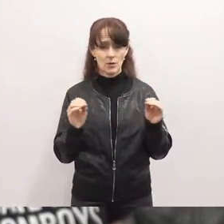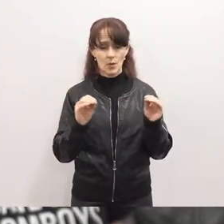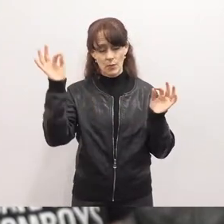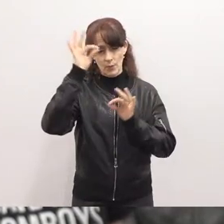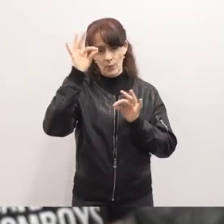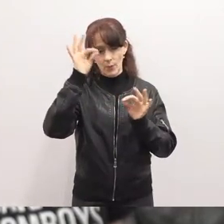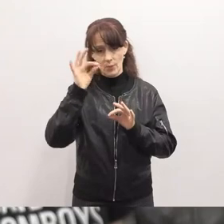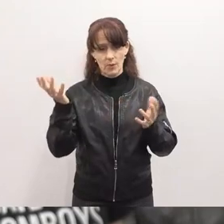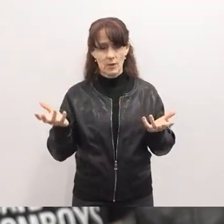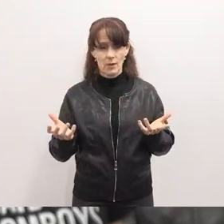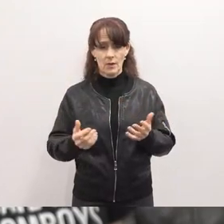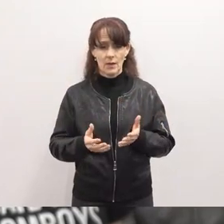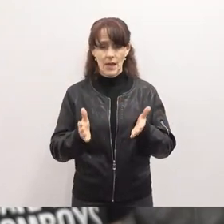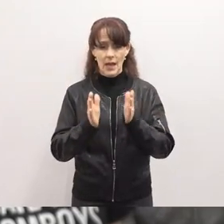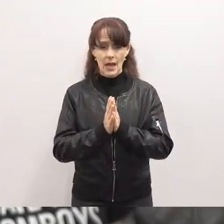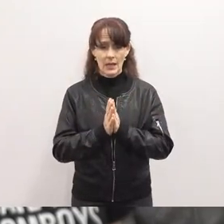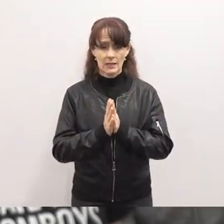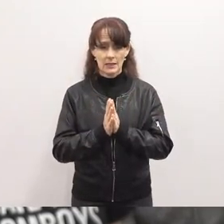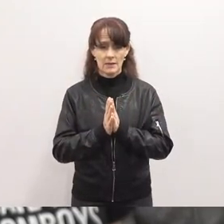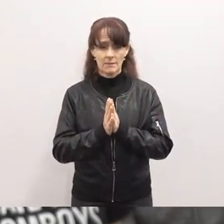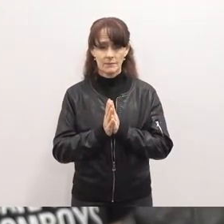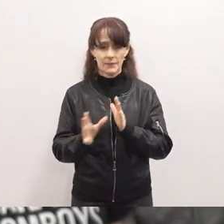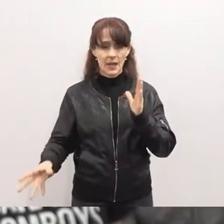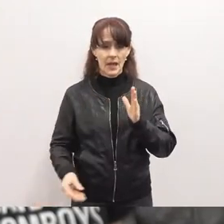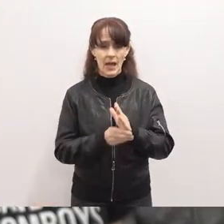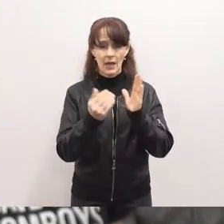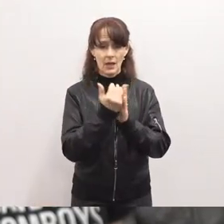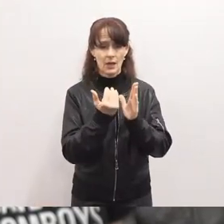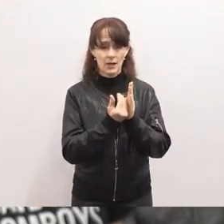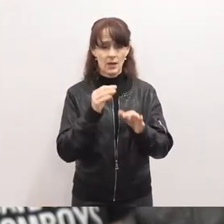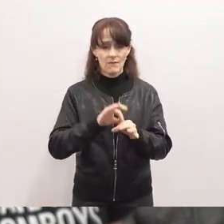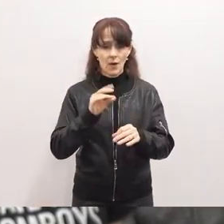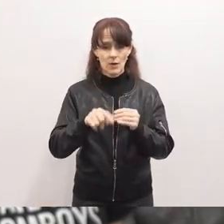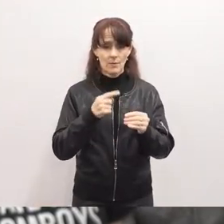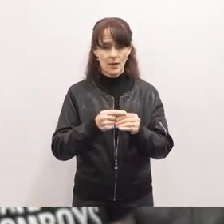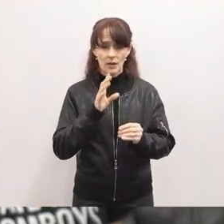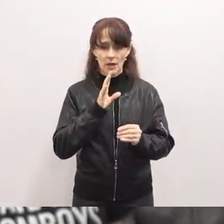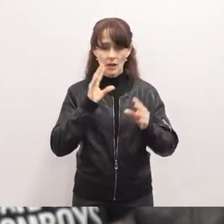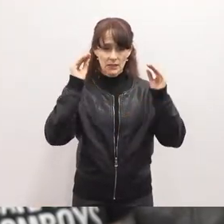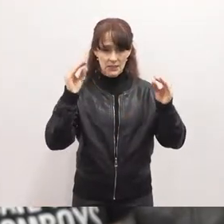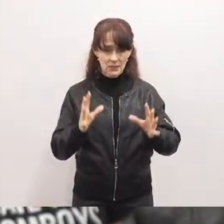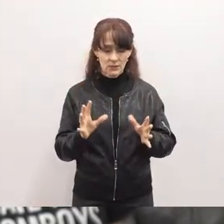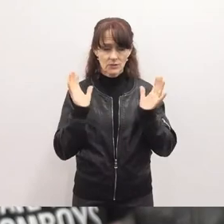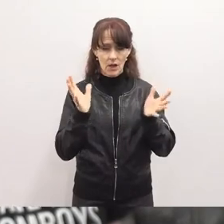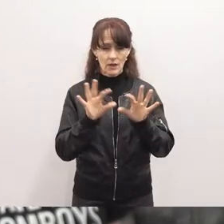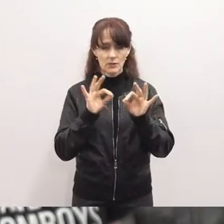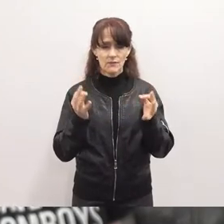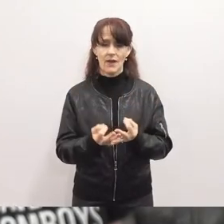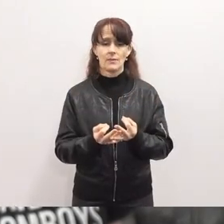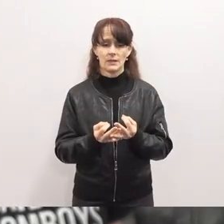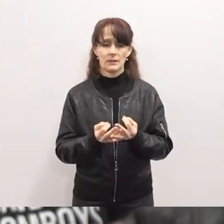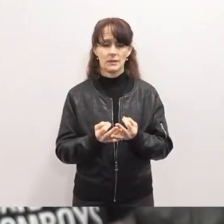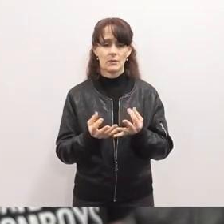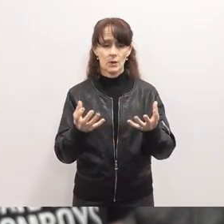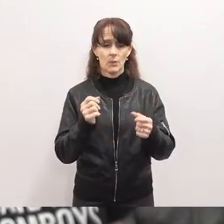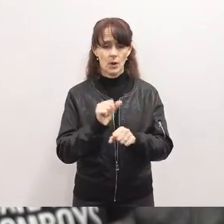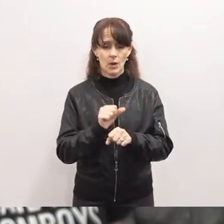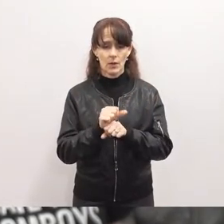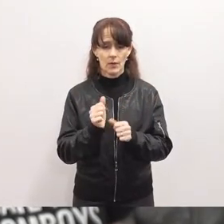anything. And so I ask you, put this on the agenda to vote about it, to talk to the teachers, talk to the families. We want to